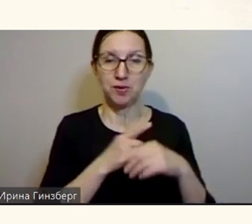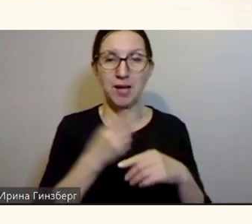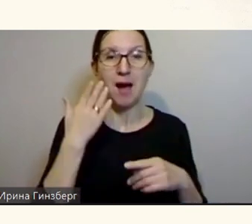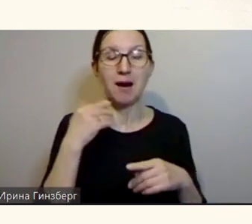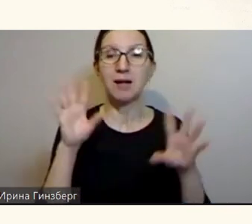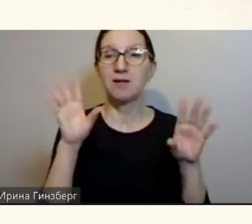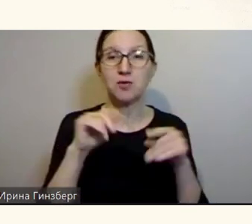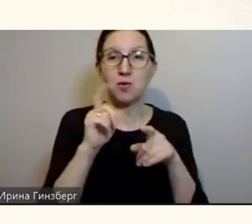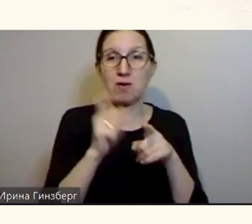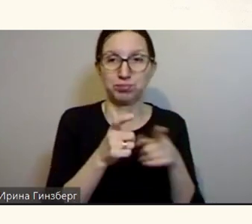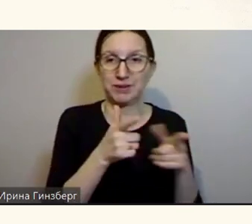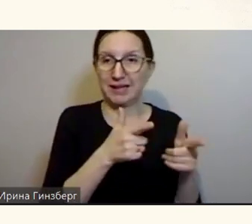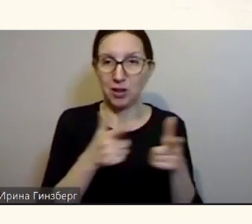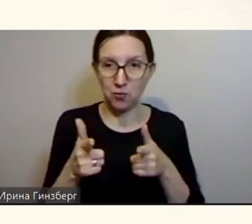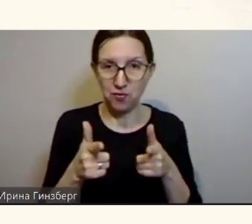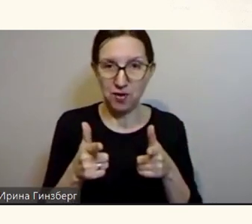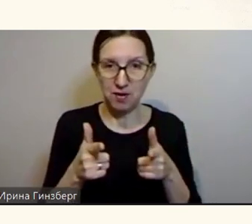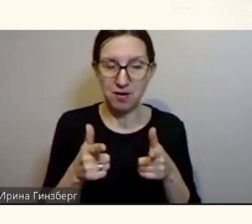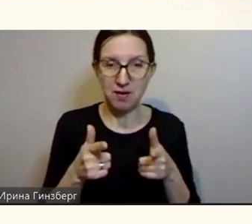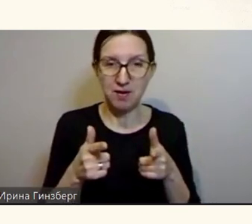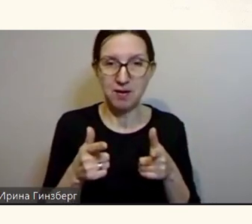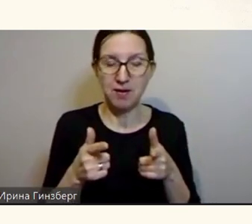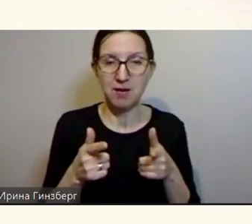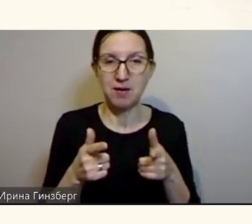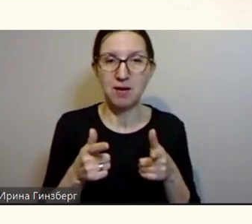she falls in backwards.